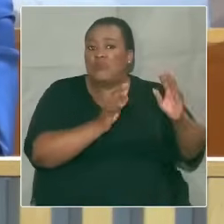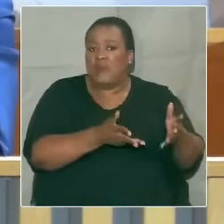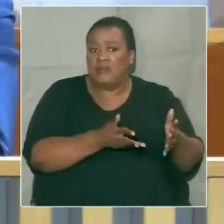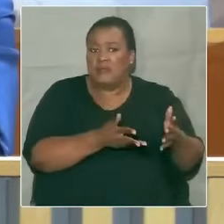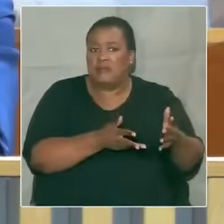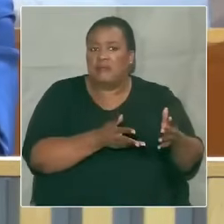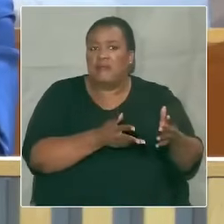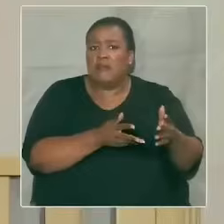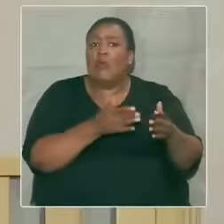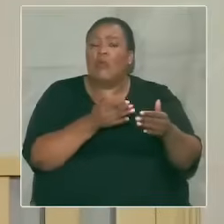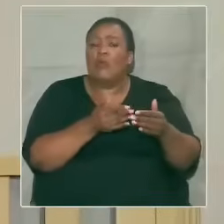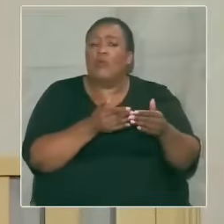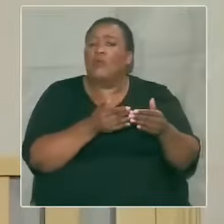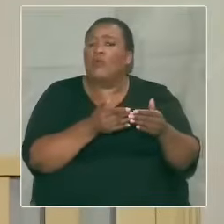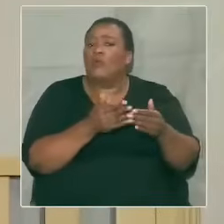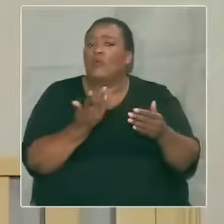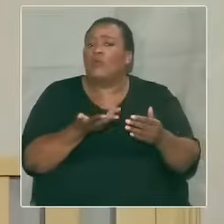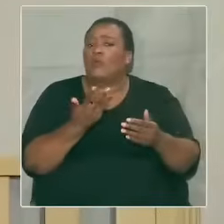wrong?